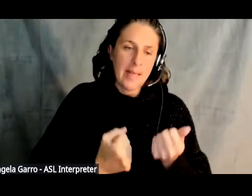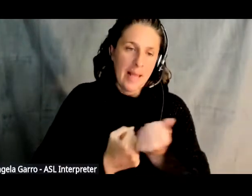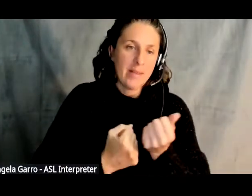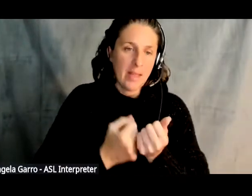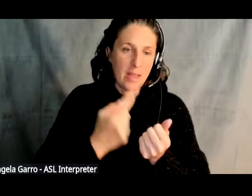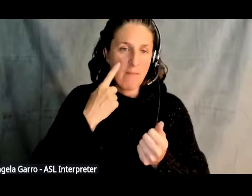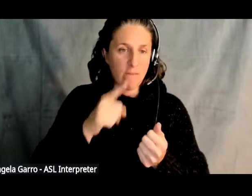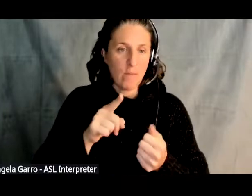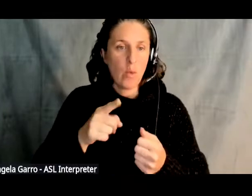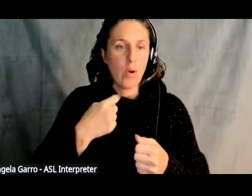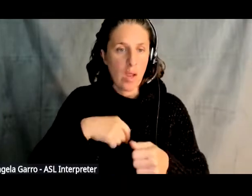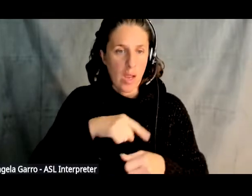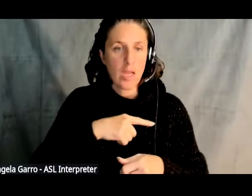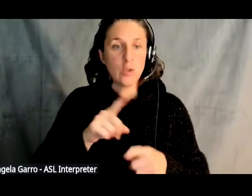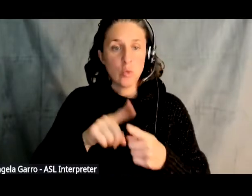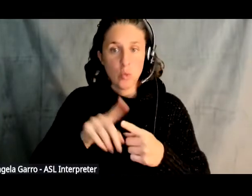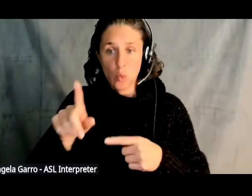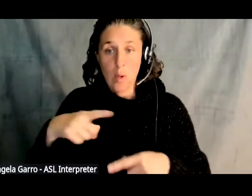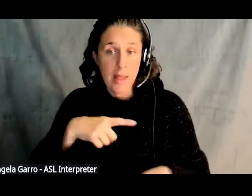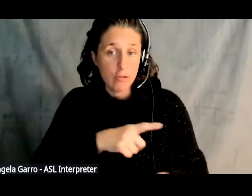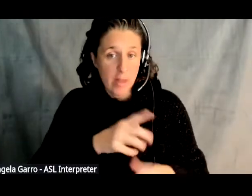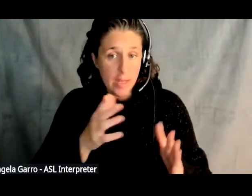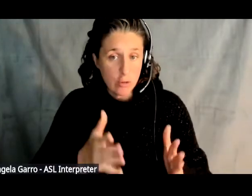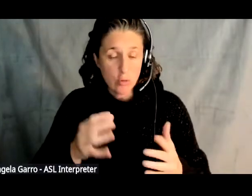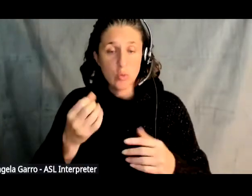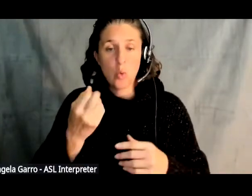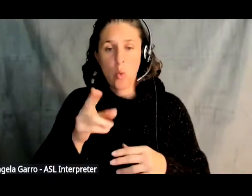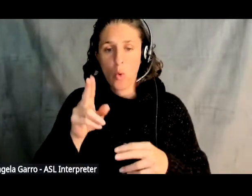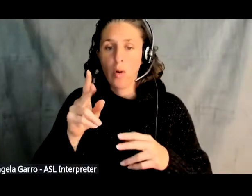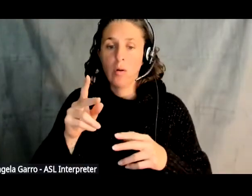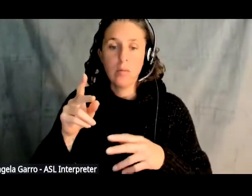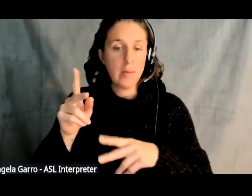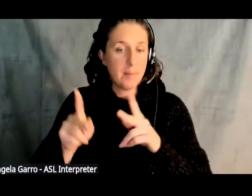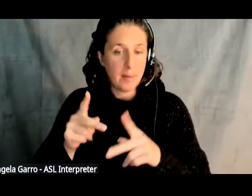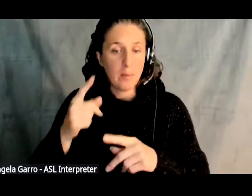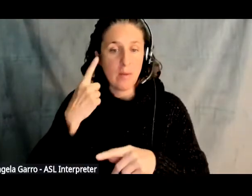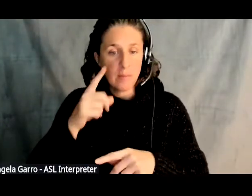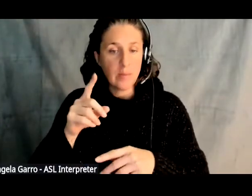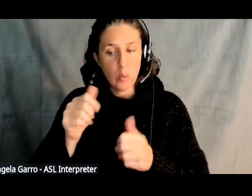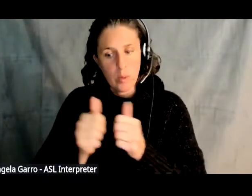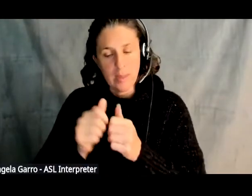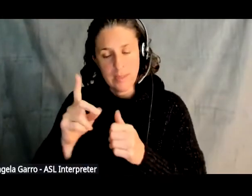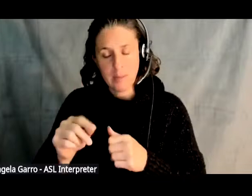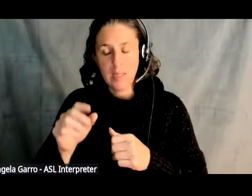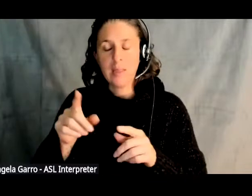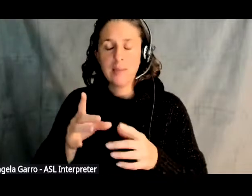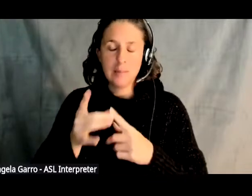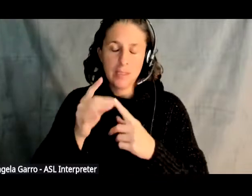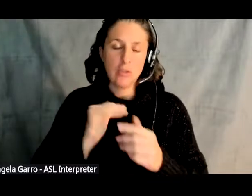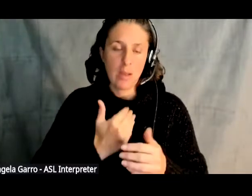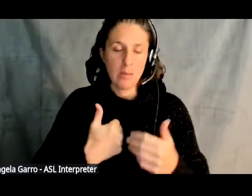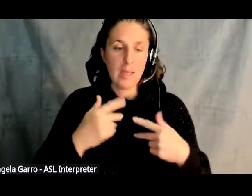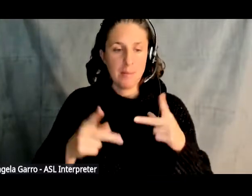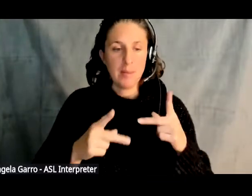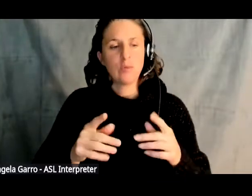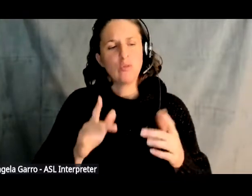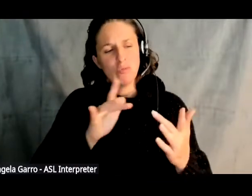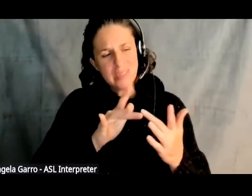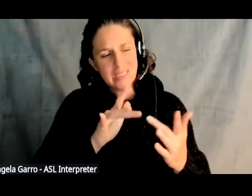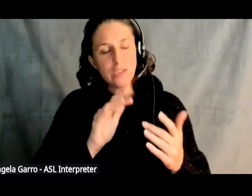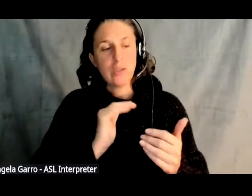your legislators for folks with disabilities, especially our young people, please do so. So reach out to your legislators